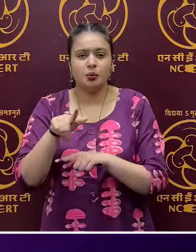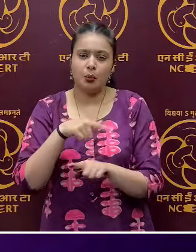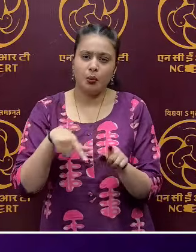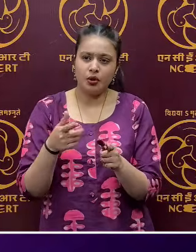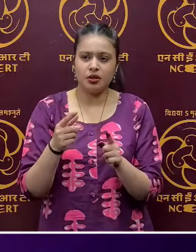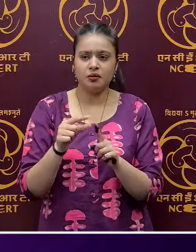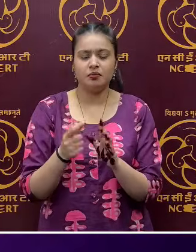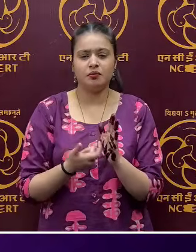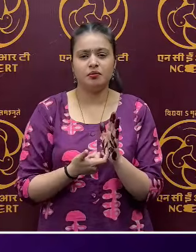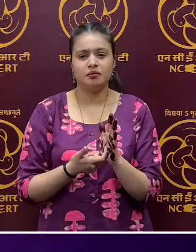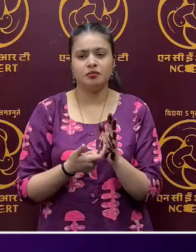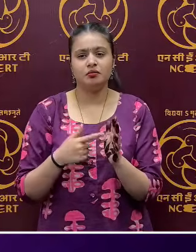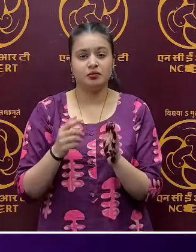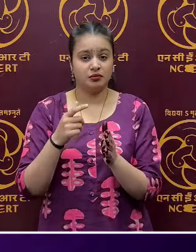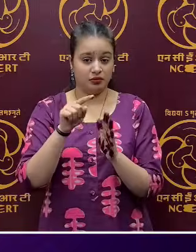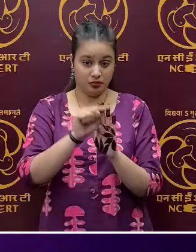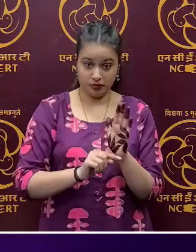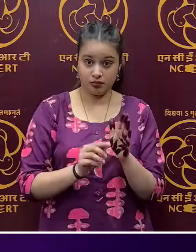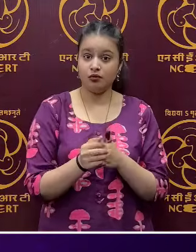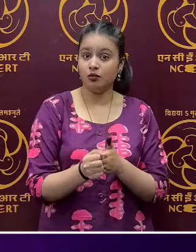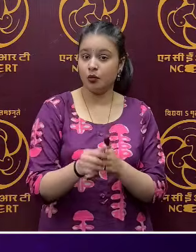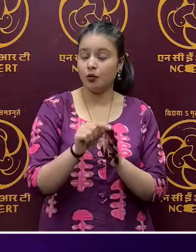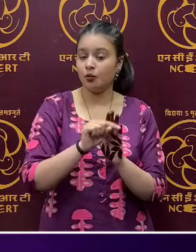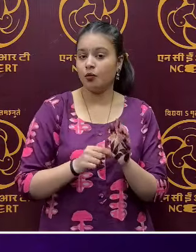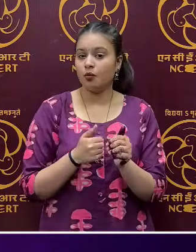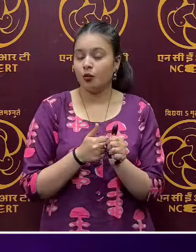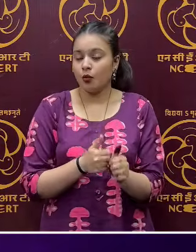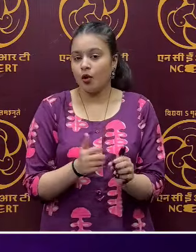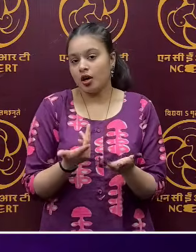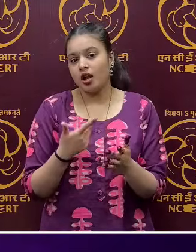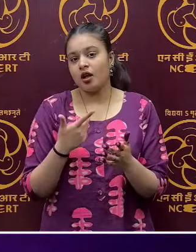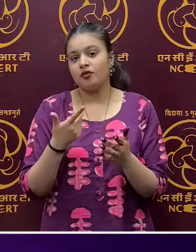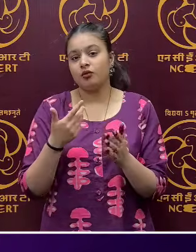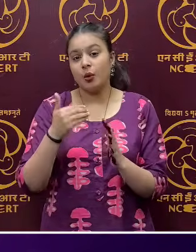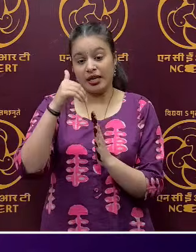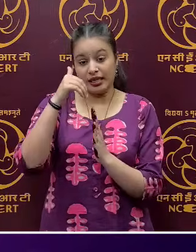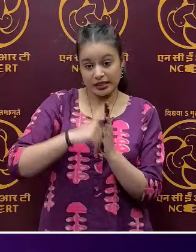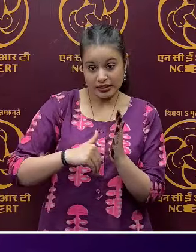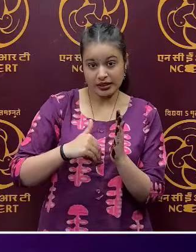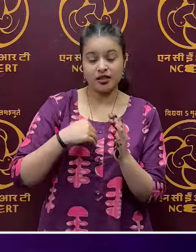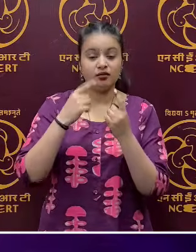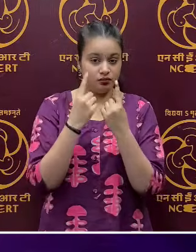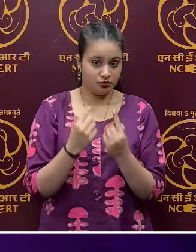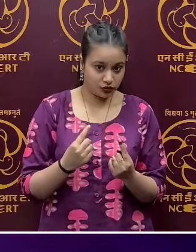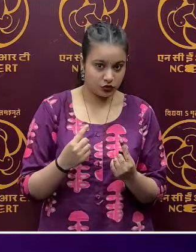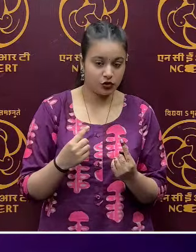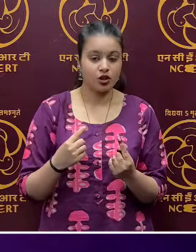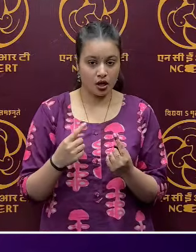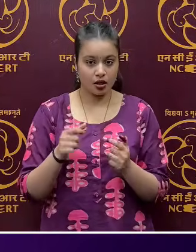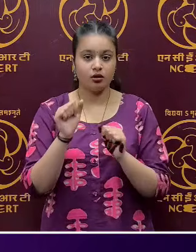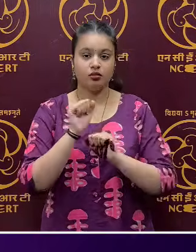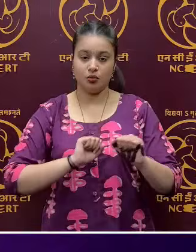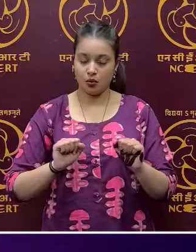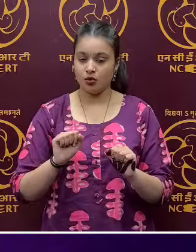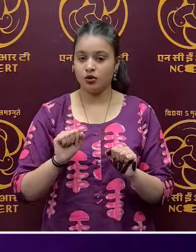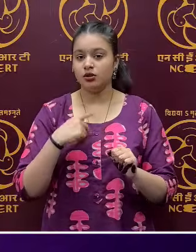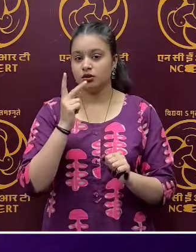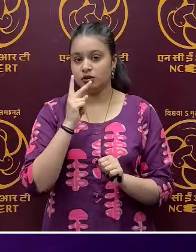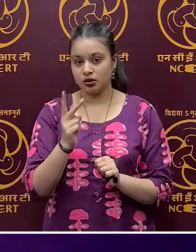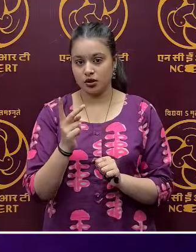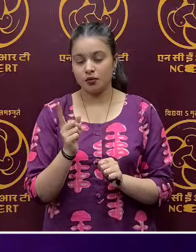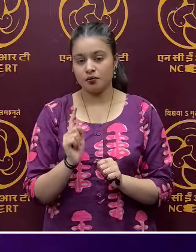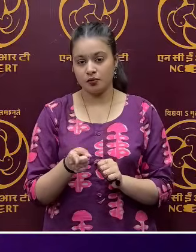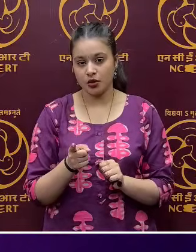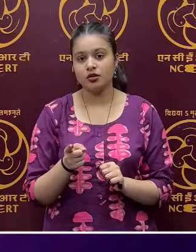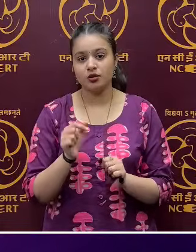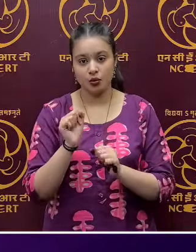preliminary a guideline for doing things. For in-depth analysis, of course, you have to rely